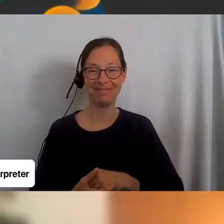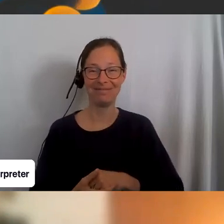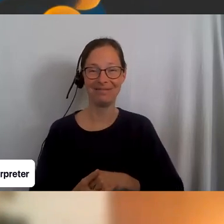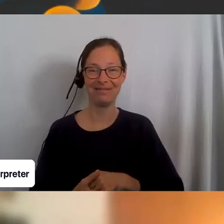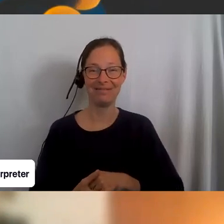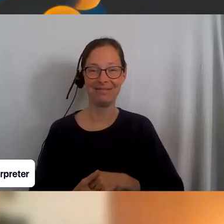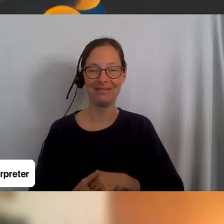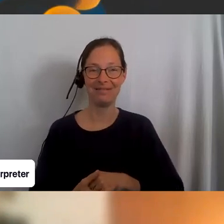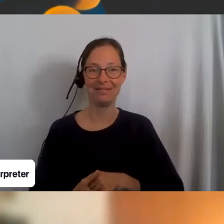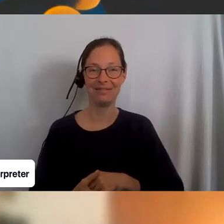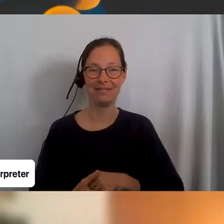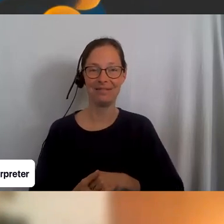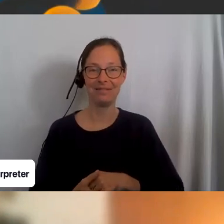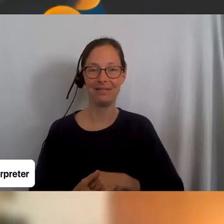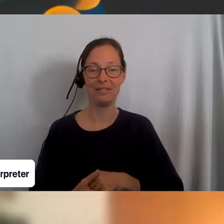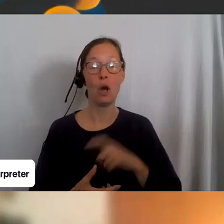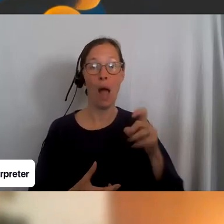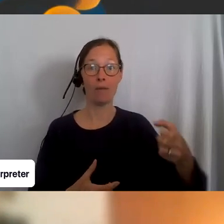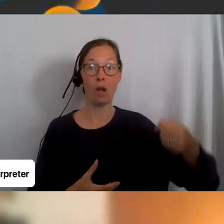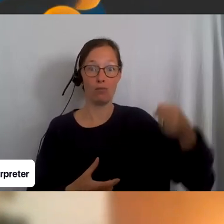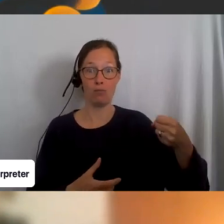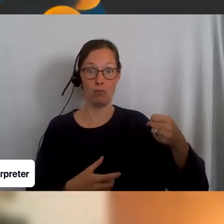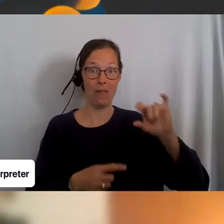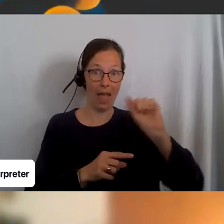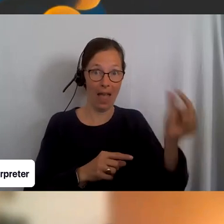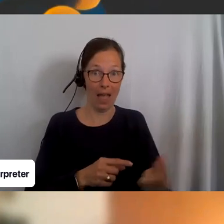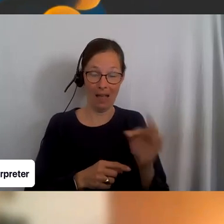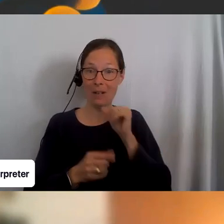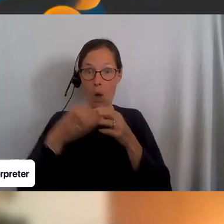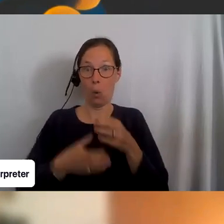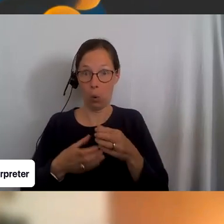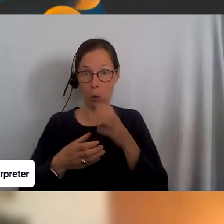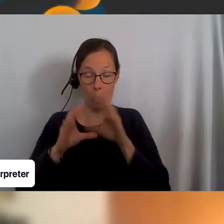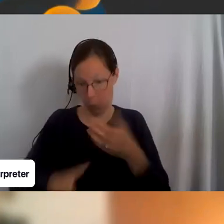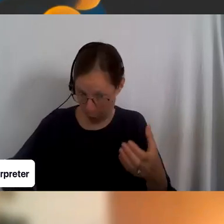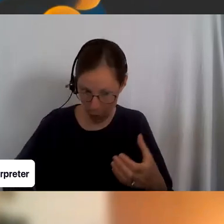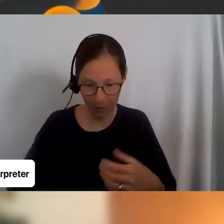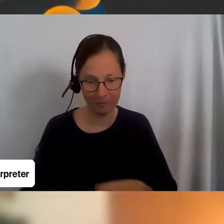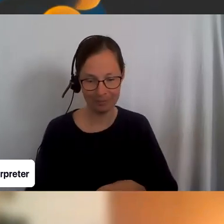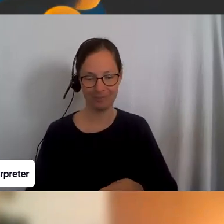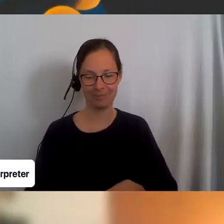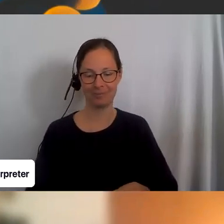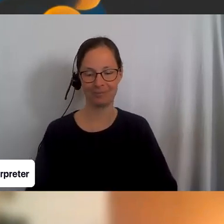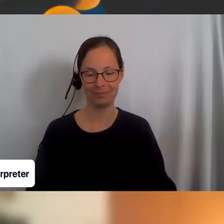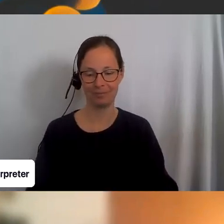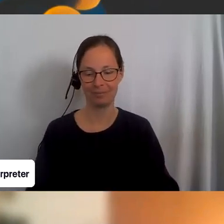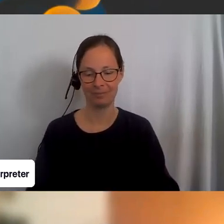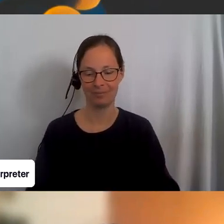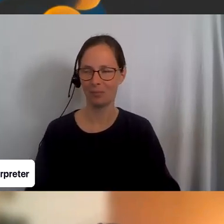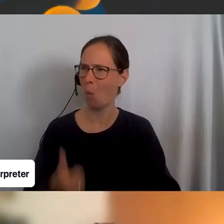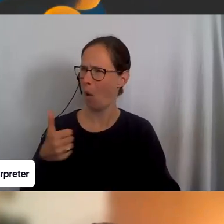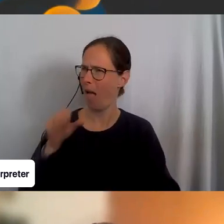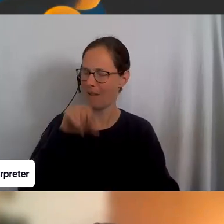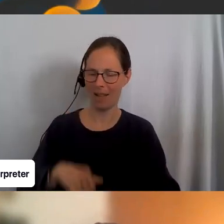Never you have know. to hold the handle or the whole thing will slip right out of your hand. yeah, it was fun. Good, good. Excellent. Love